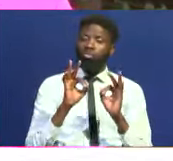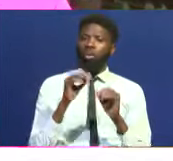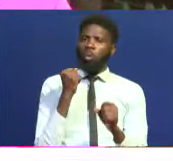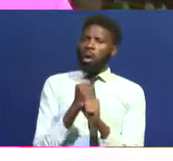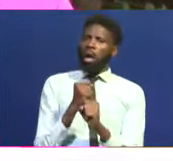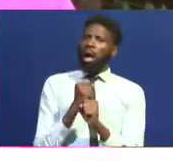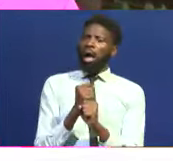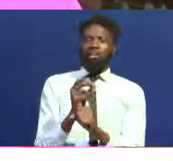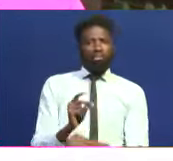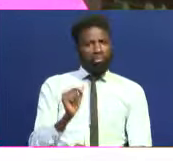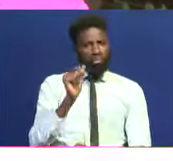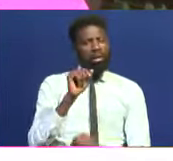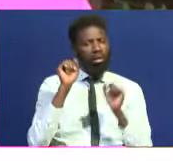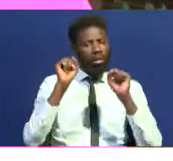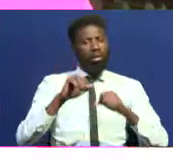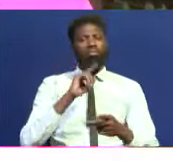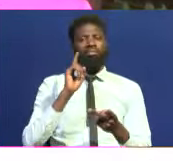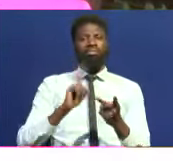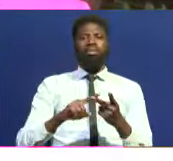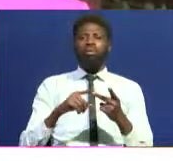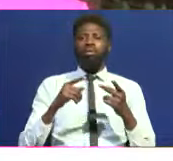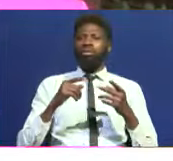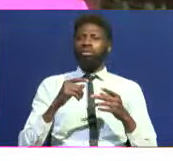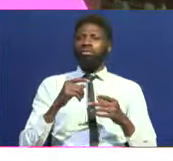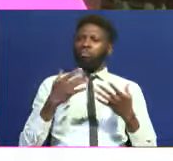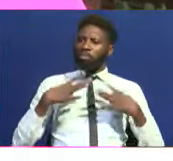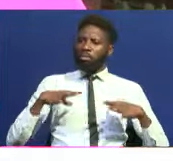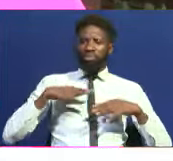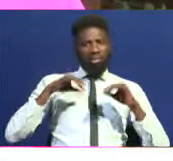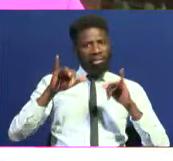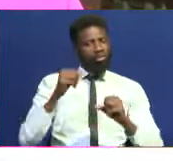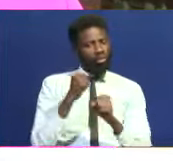issue. Attraction of talent will not be an issue. So